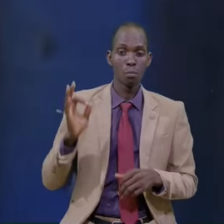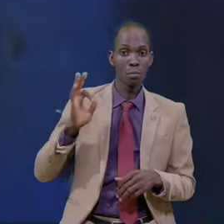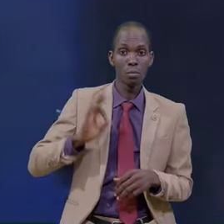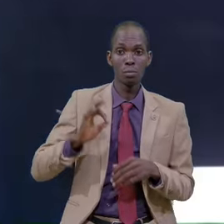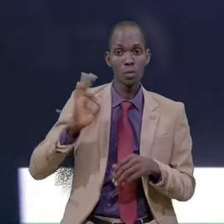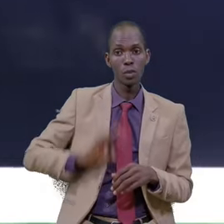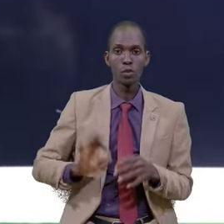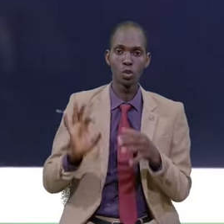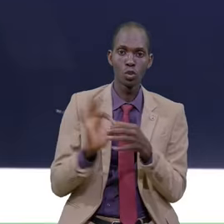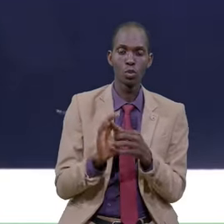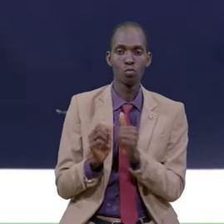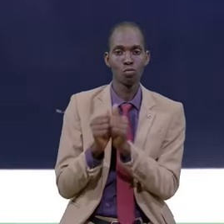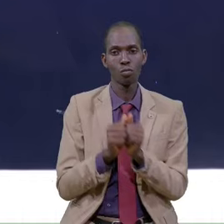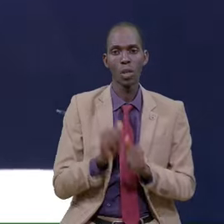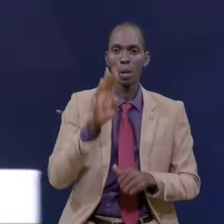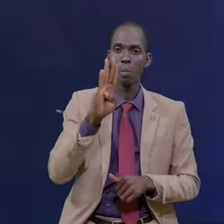by